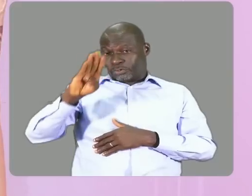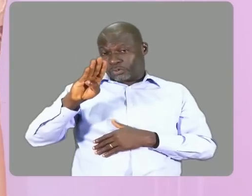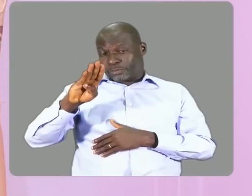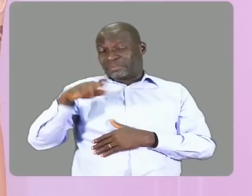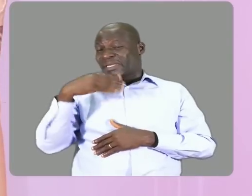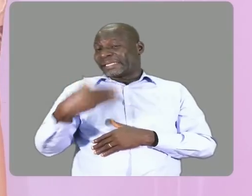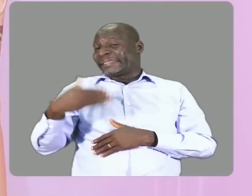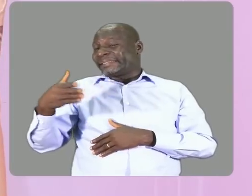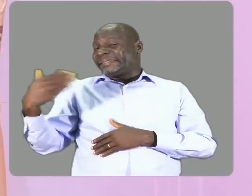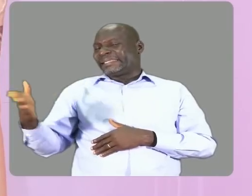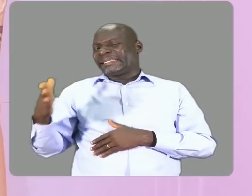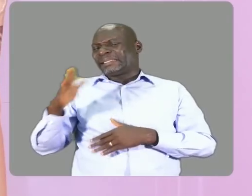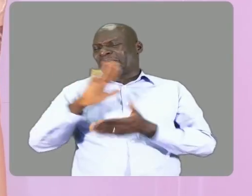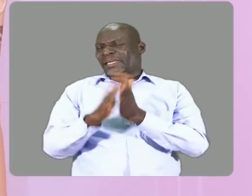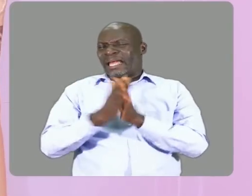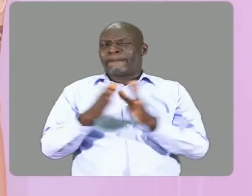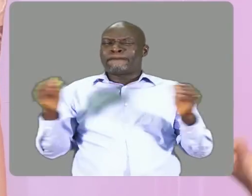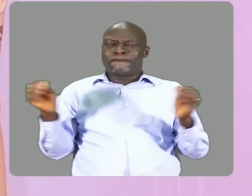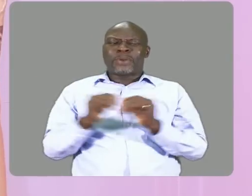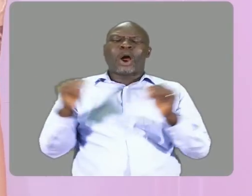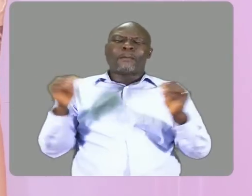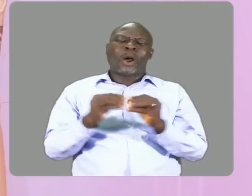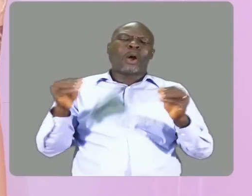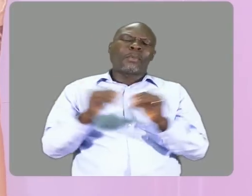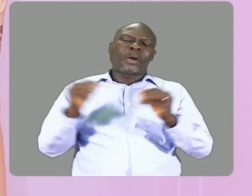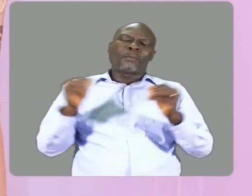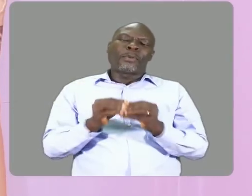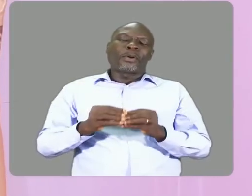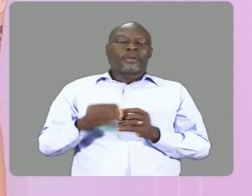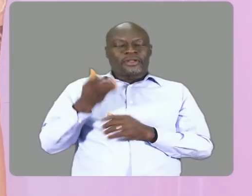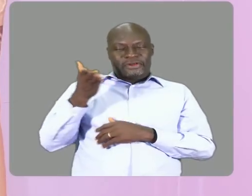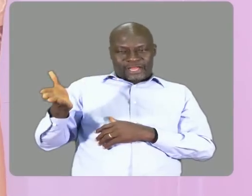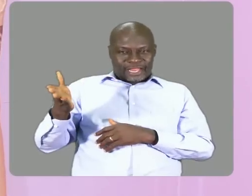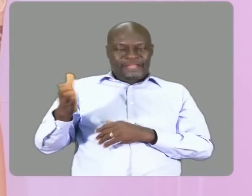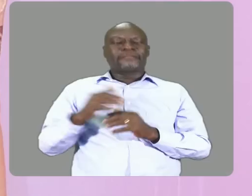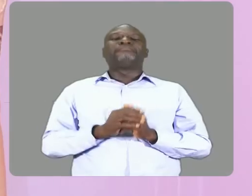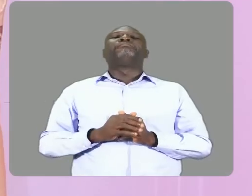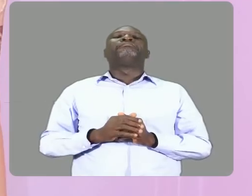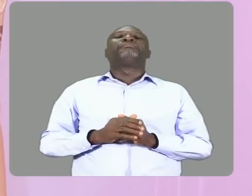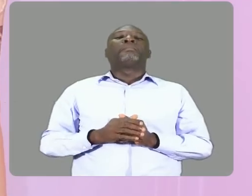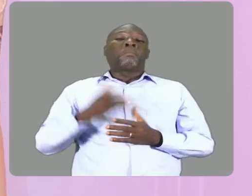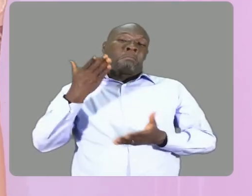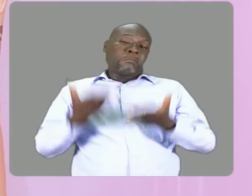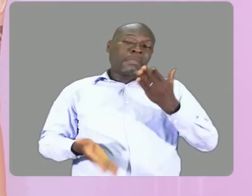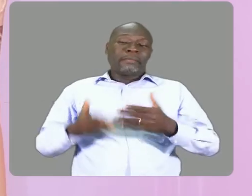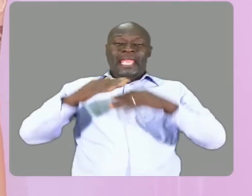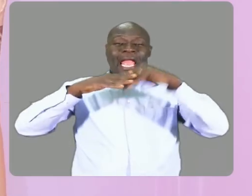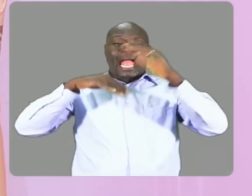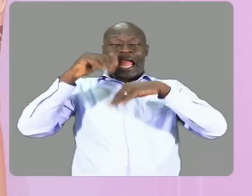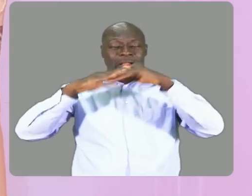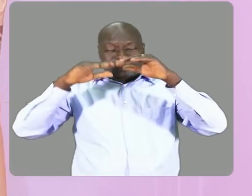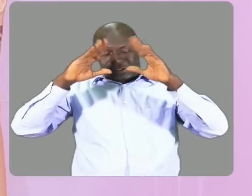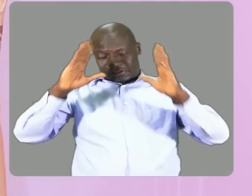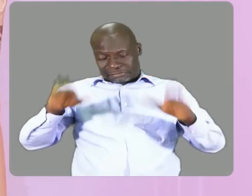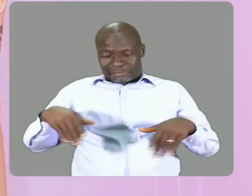Ebi also pe protection. No, Ebi ana eda entia. Eda ye possession. Why? Ebi ana Range Rover car